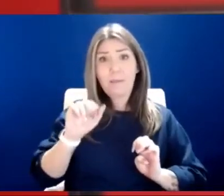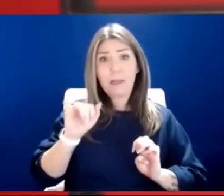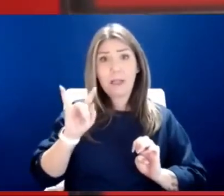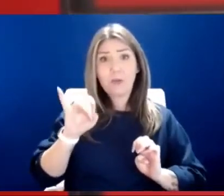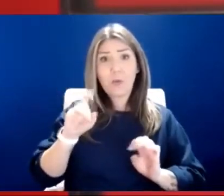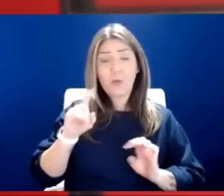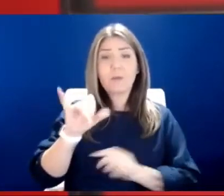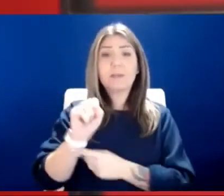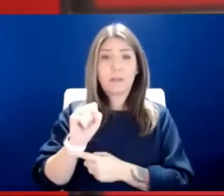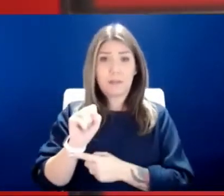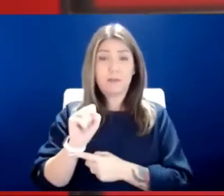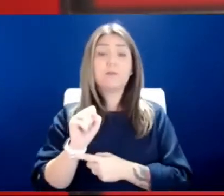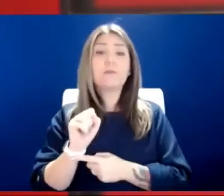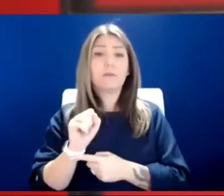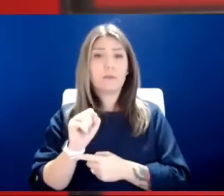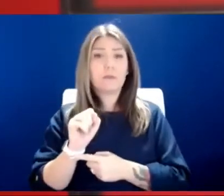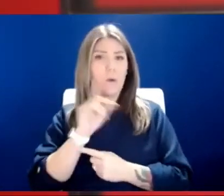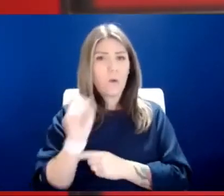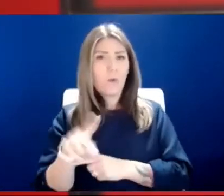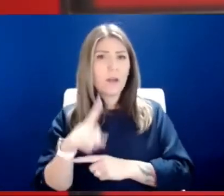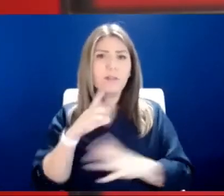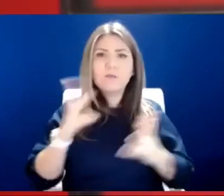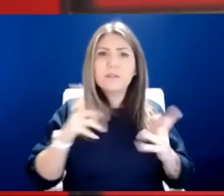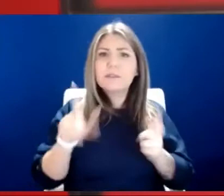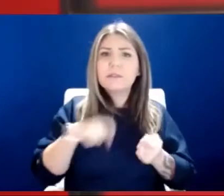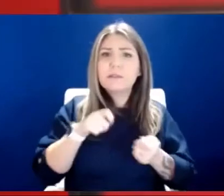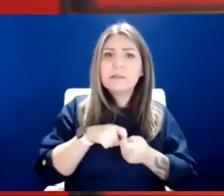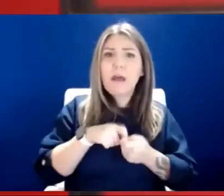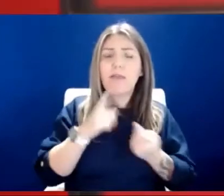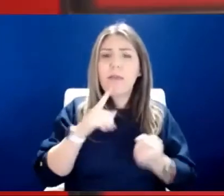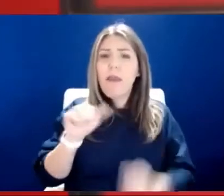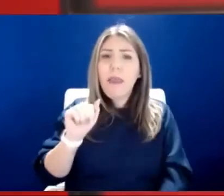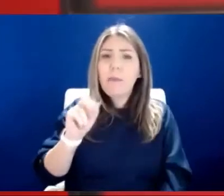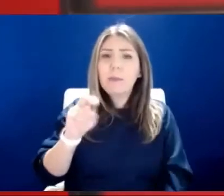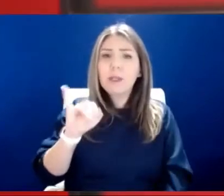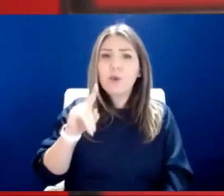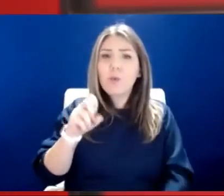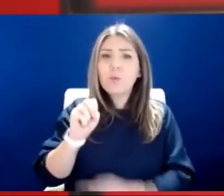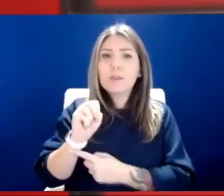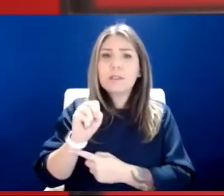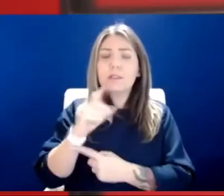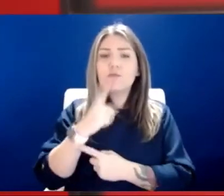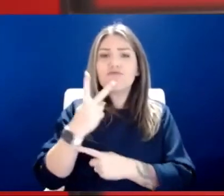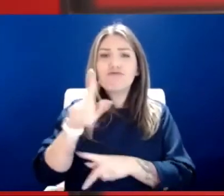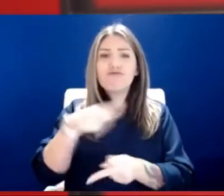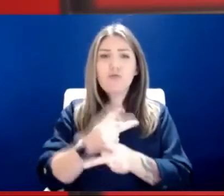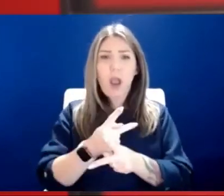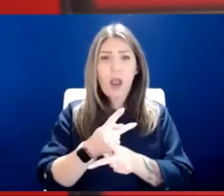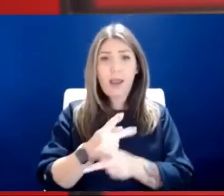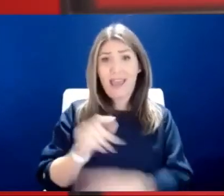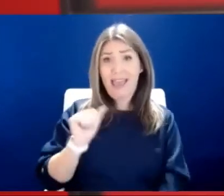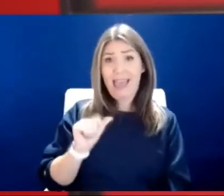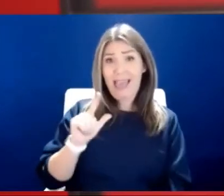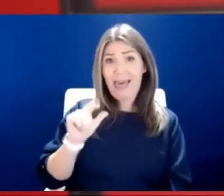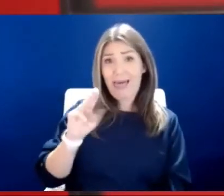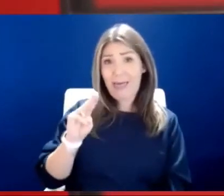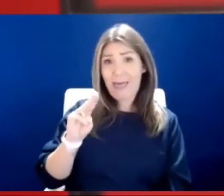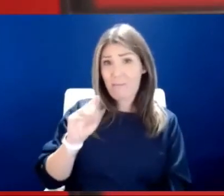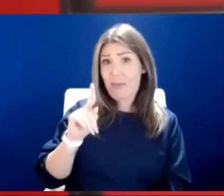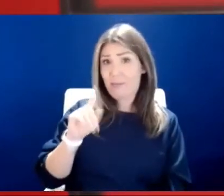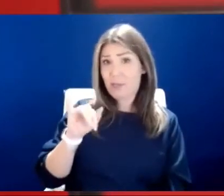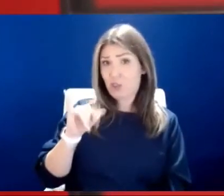the question, your question is, what exactly is amyloidosis? There are two kinds. One is AL amyloidosis, which is very